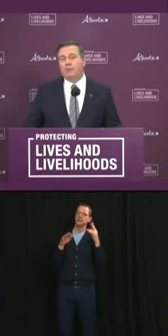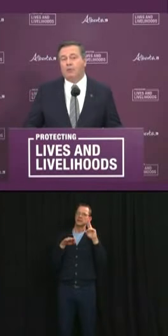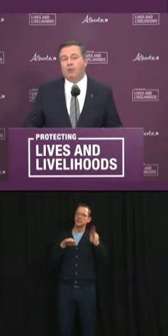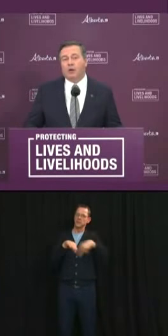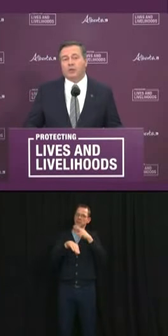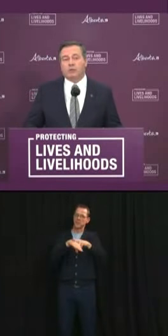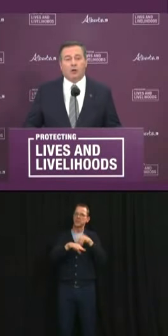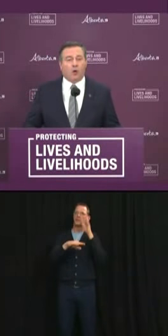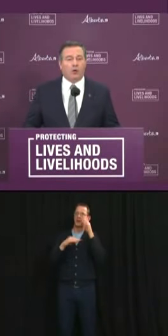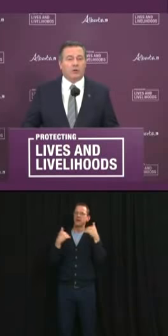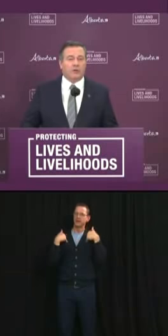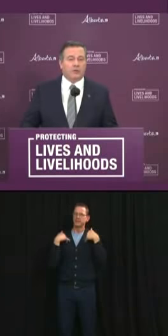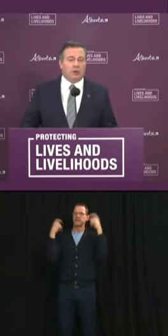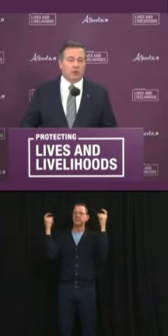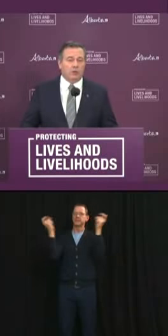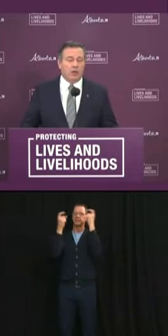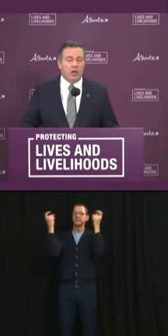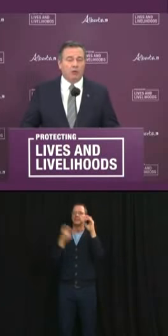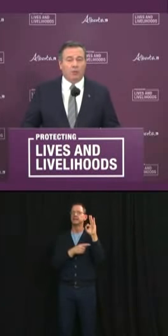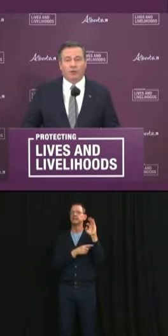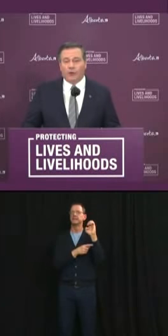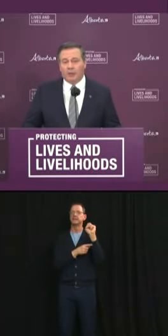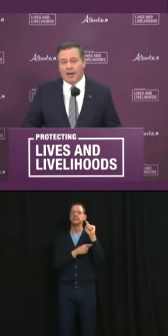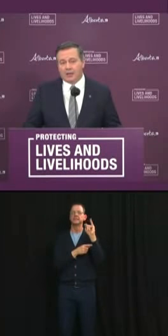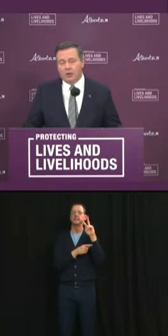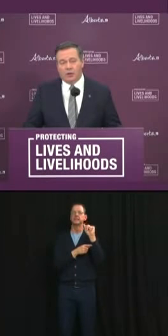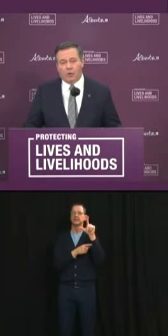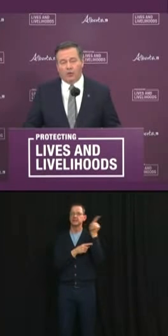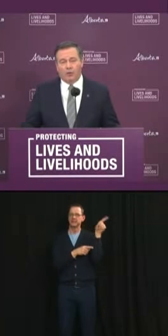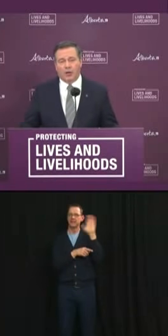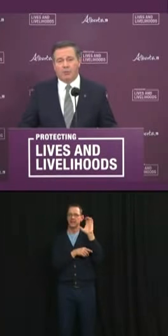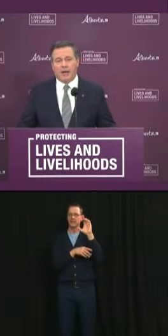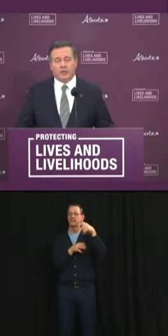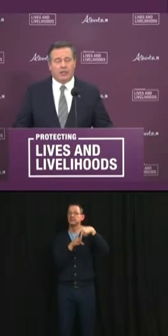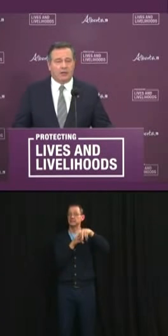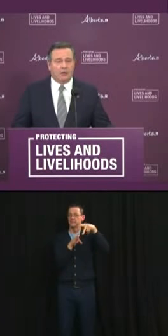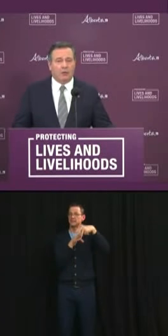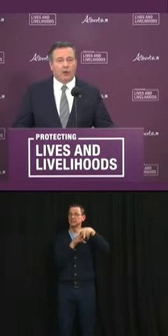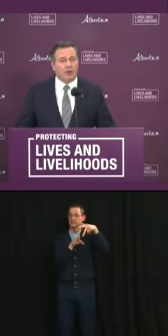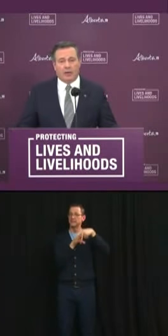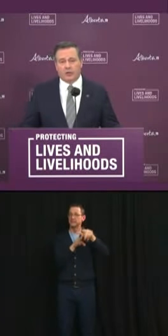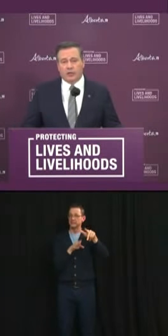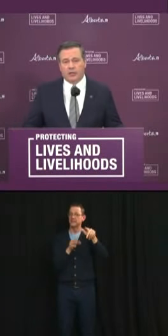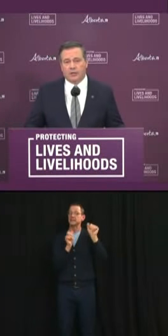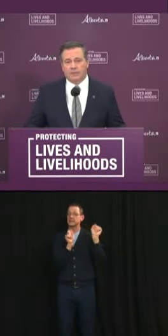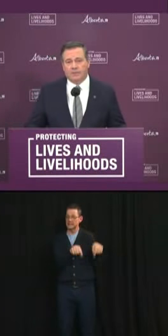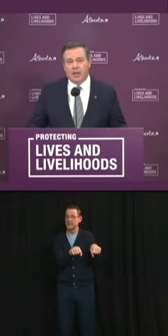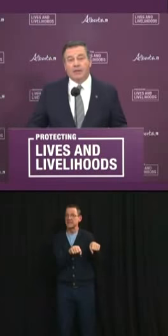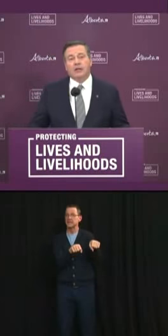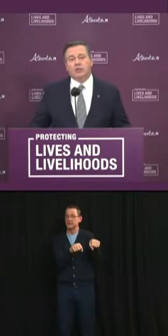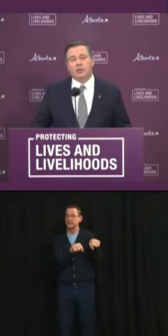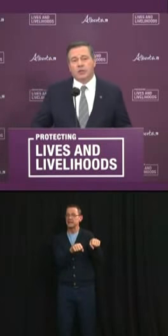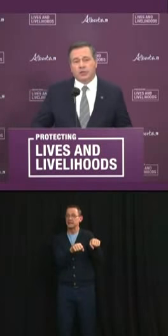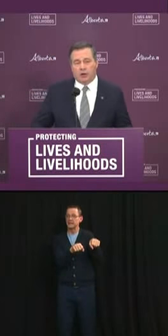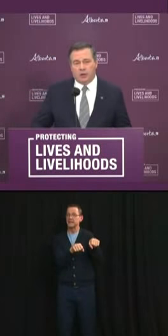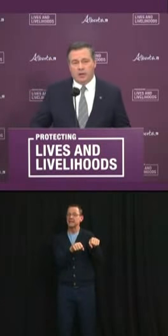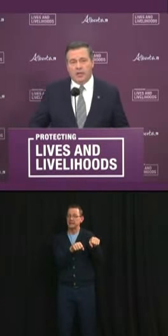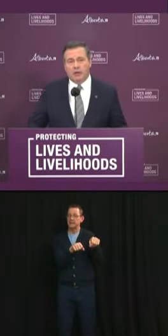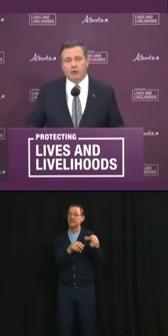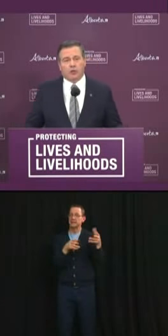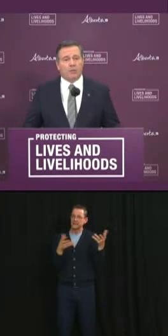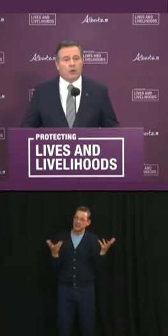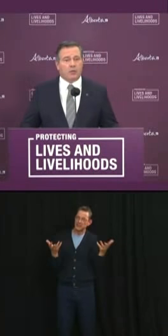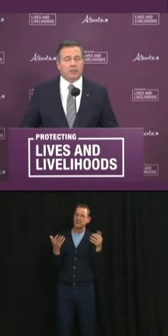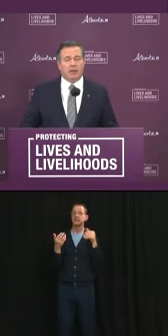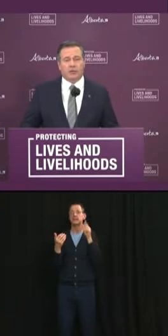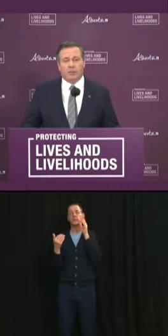And then once 3/4 of us are immune, we'll be fully back to normal without masking, without isolation. And that's just the start.